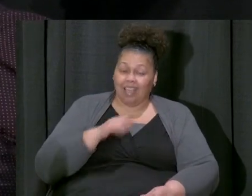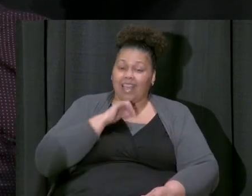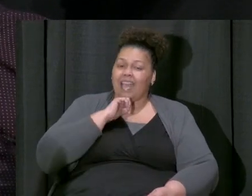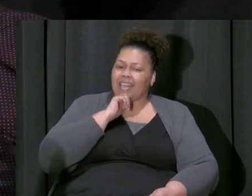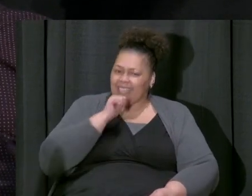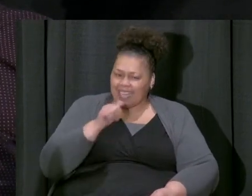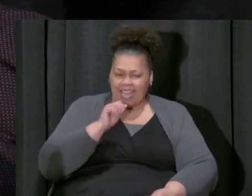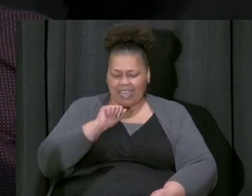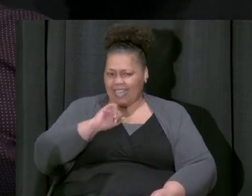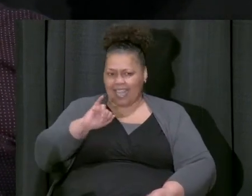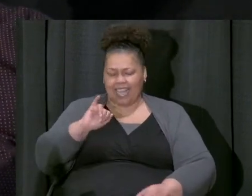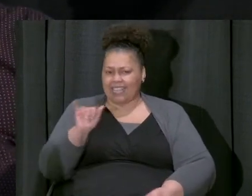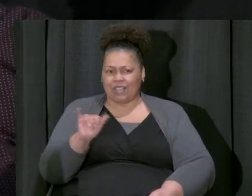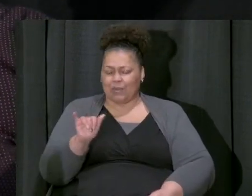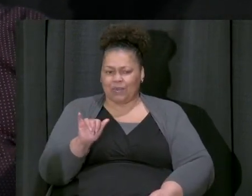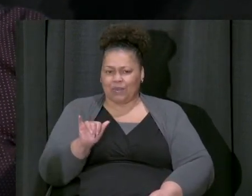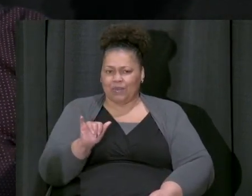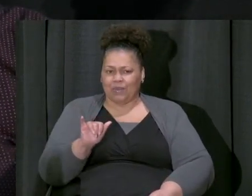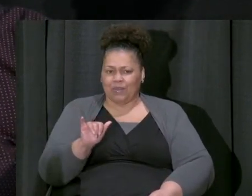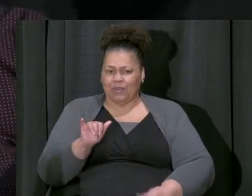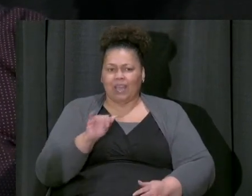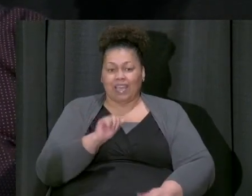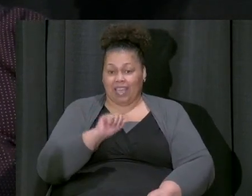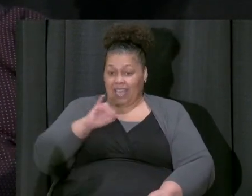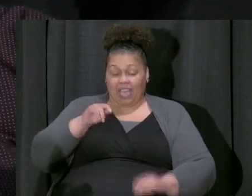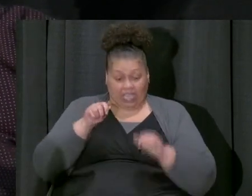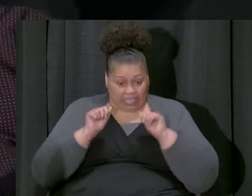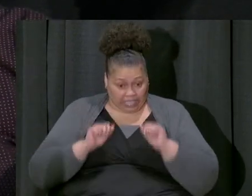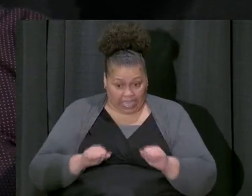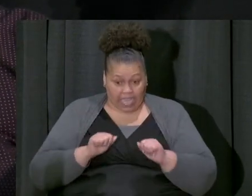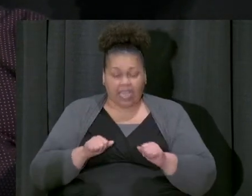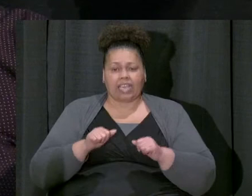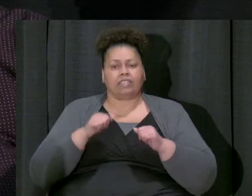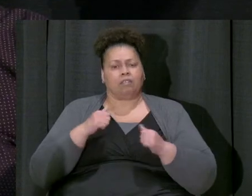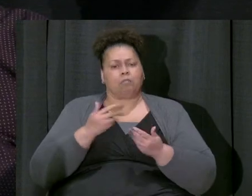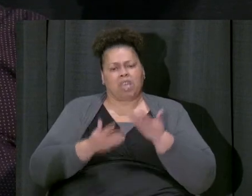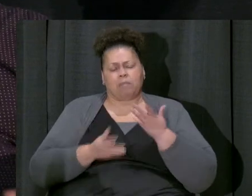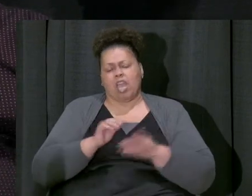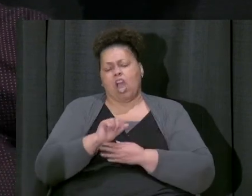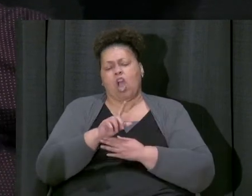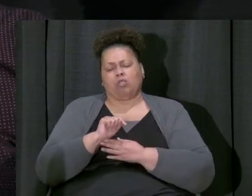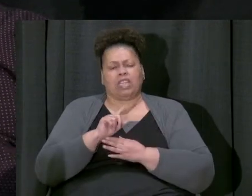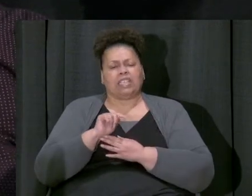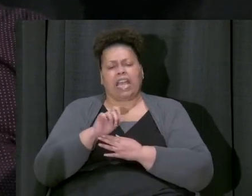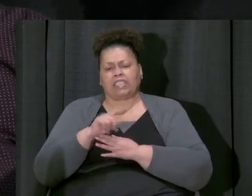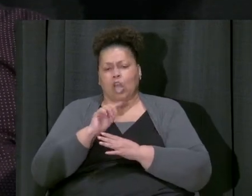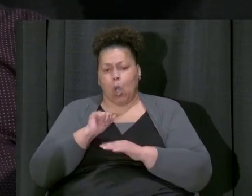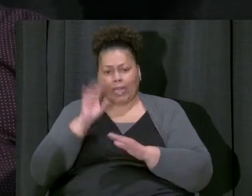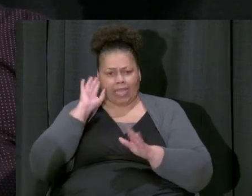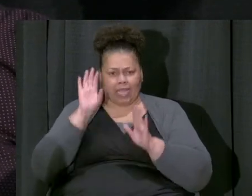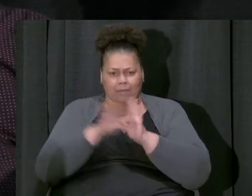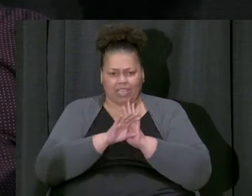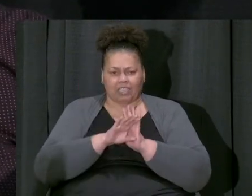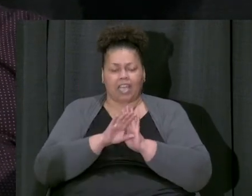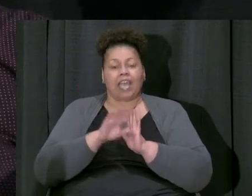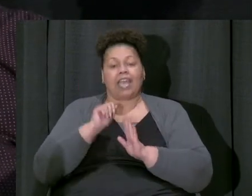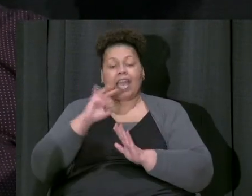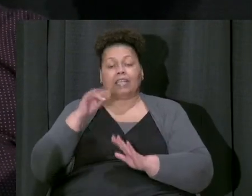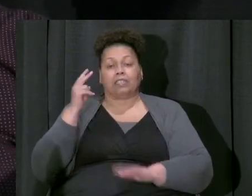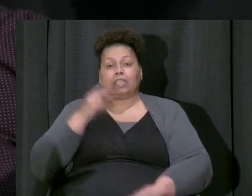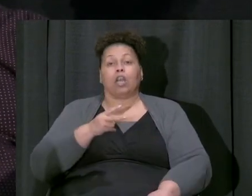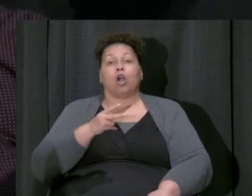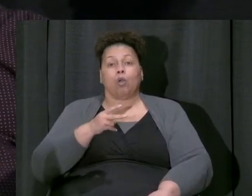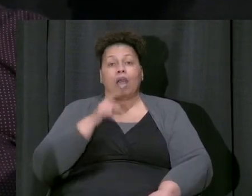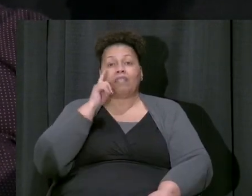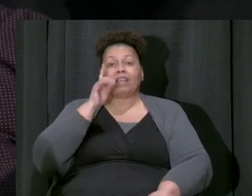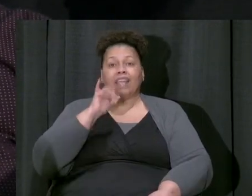is AI, right? I think you can have an AI that can, like, you know, maybe you didn't put alt text on an image, and an AI can look at it and see, oh, I think this is what